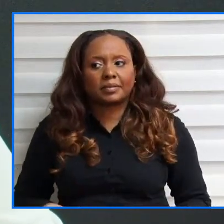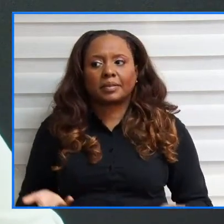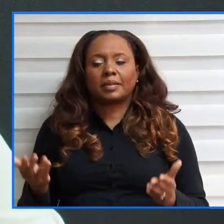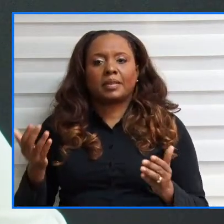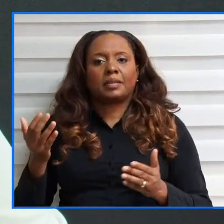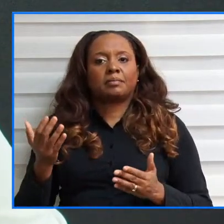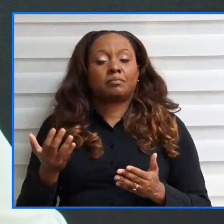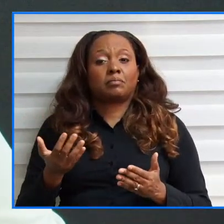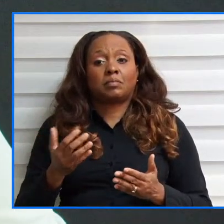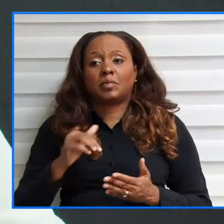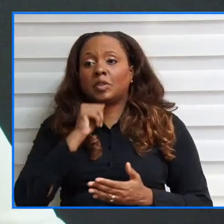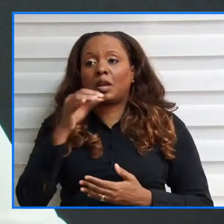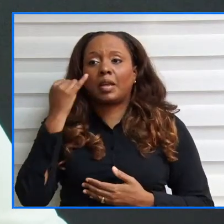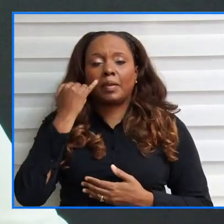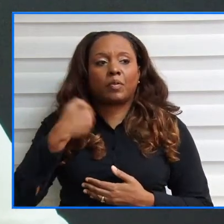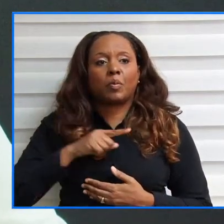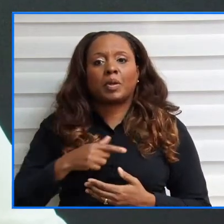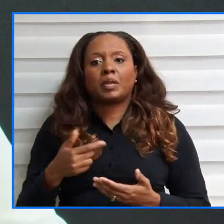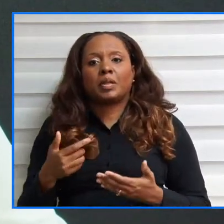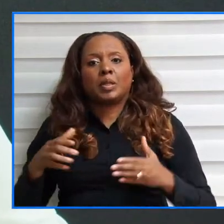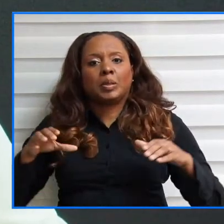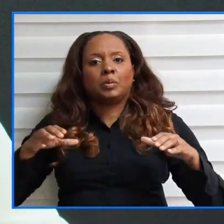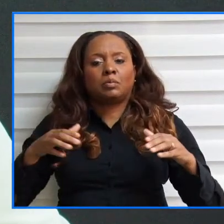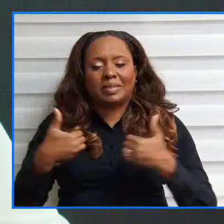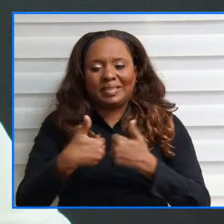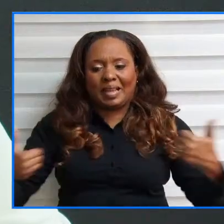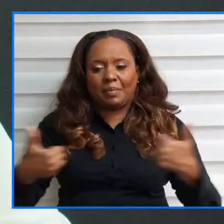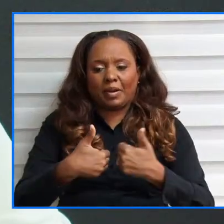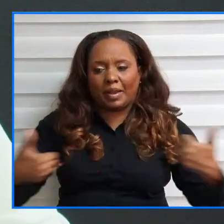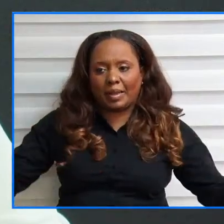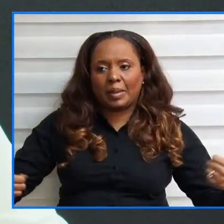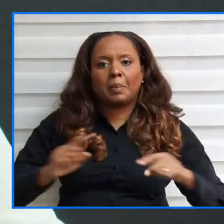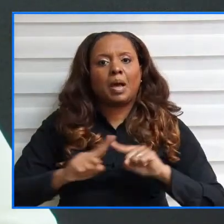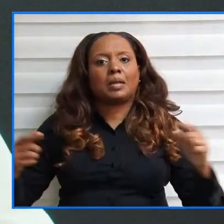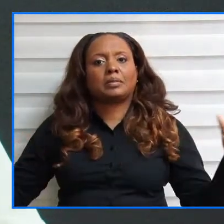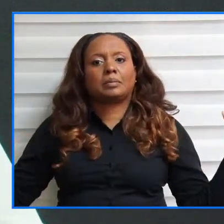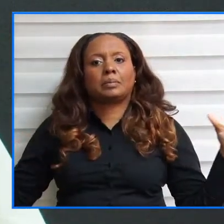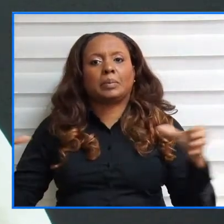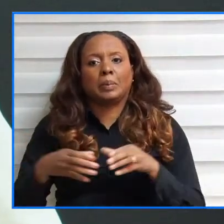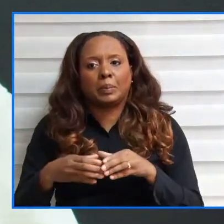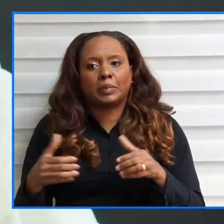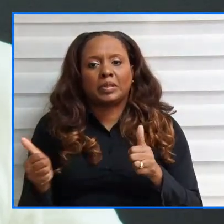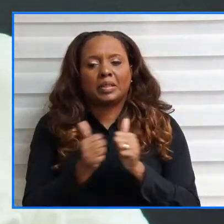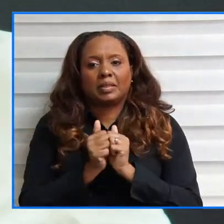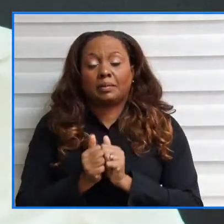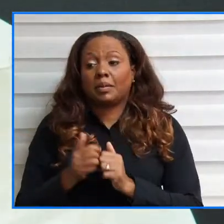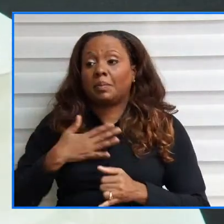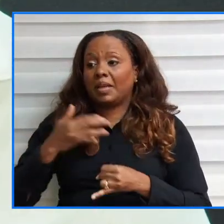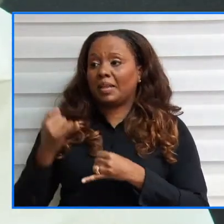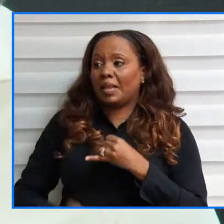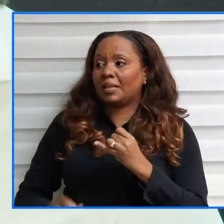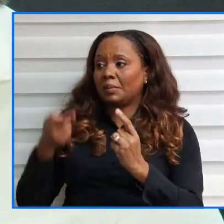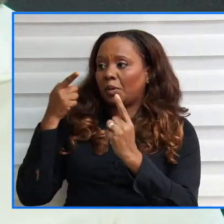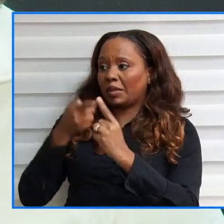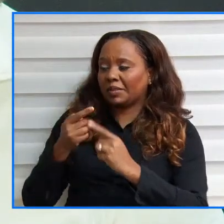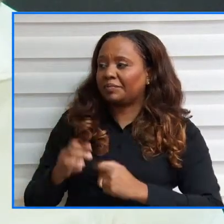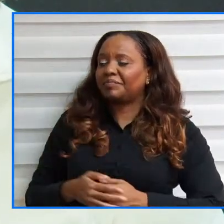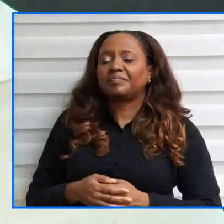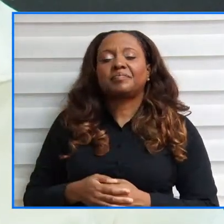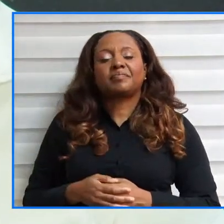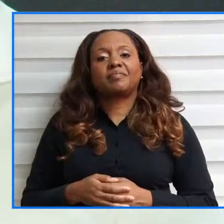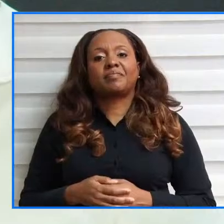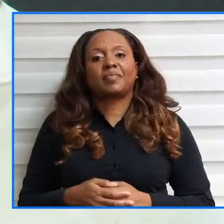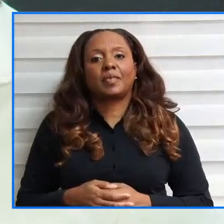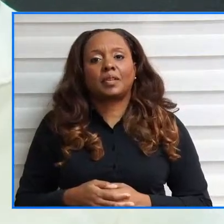on our own. We are always stronger together. The last point that I'd make, which I didn't address earlier, was that we recognize also